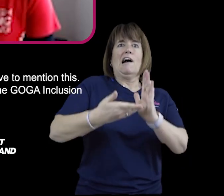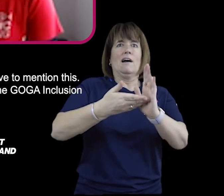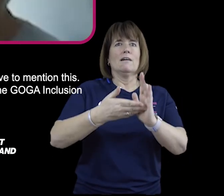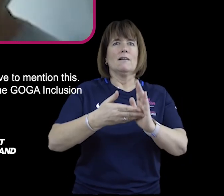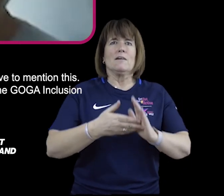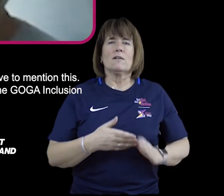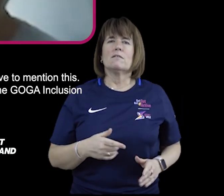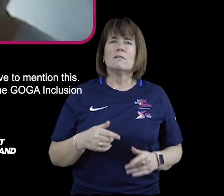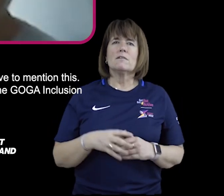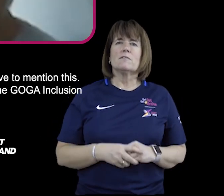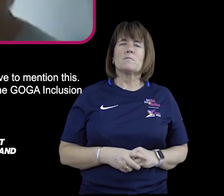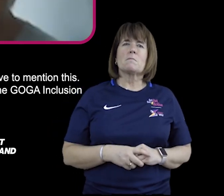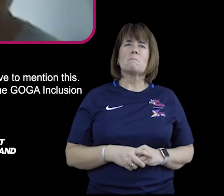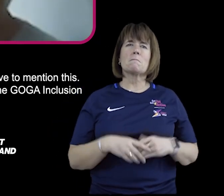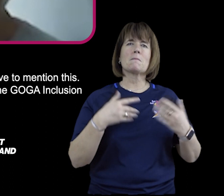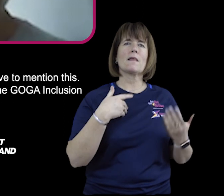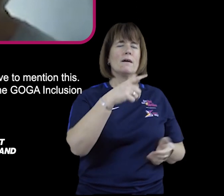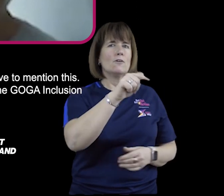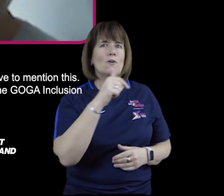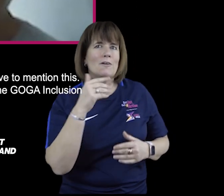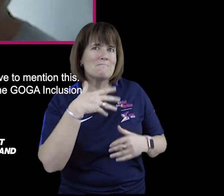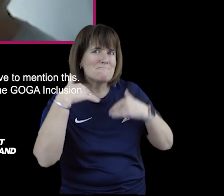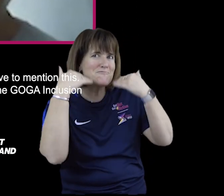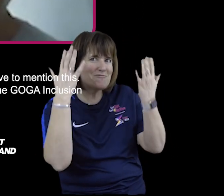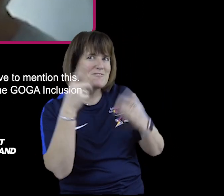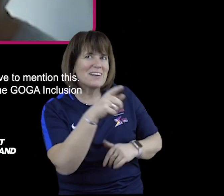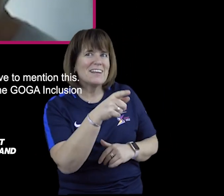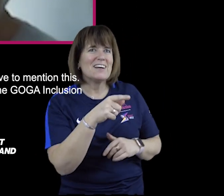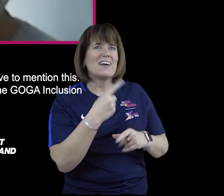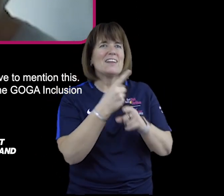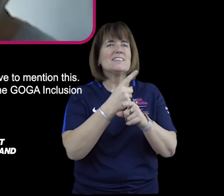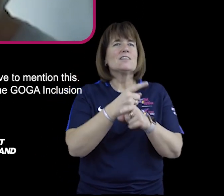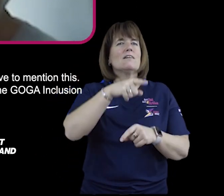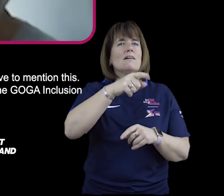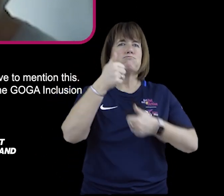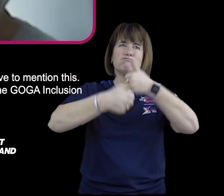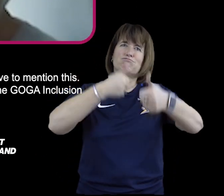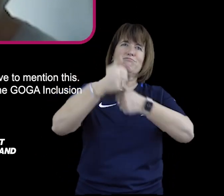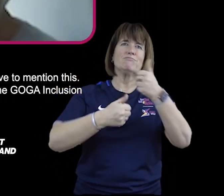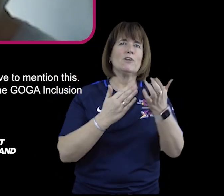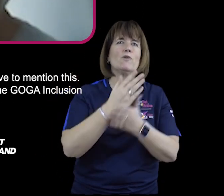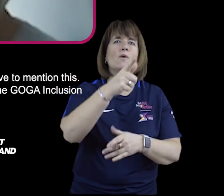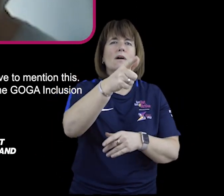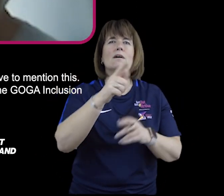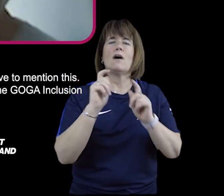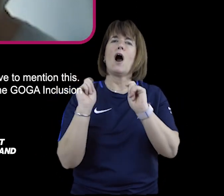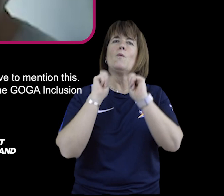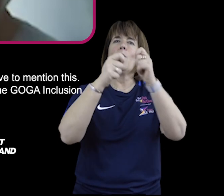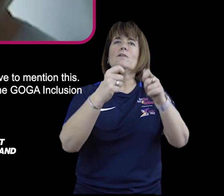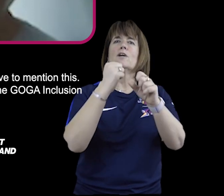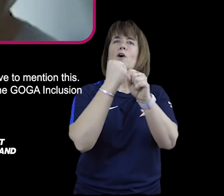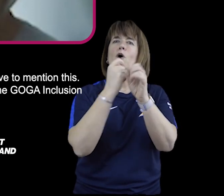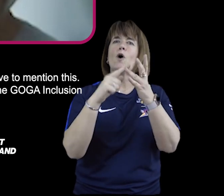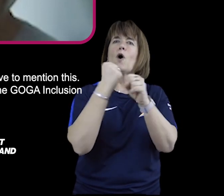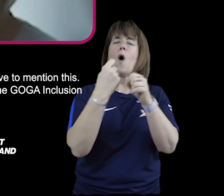Allyson, I'm sparing your blushes, but we have to mention this. Huge congratulations, because I know that you've won a very,